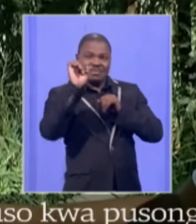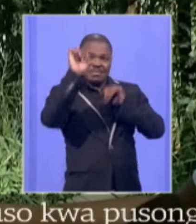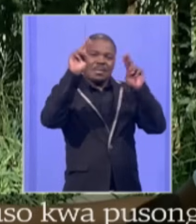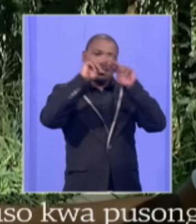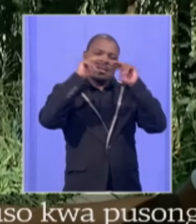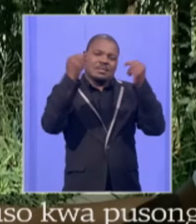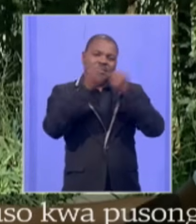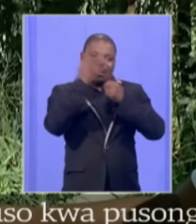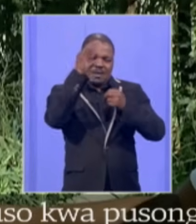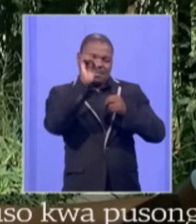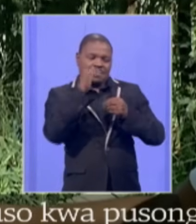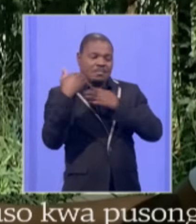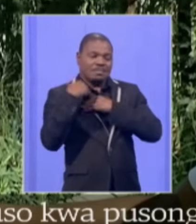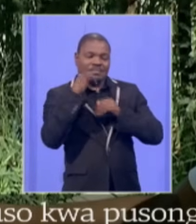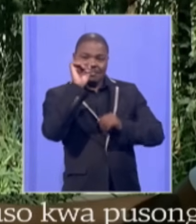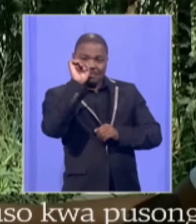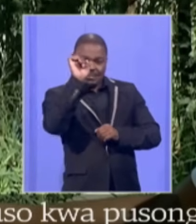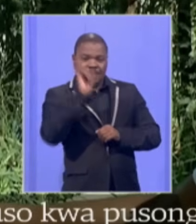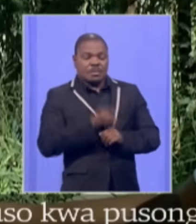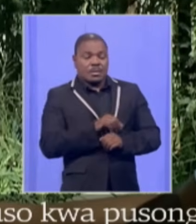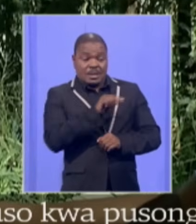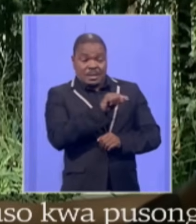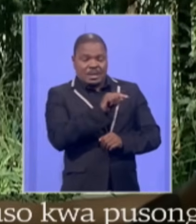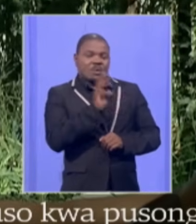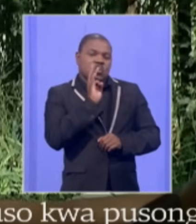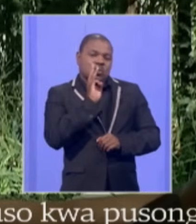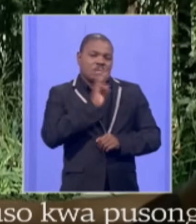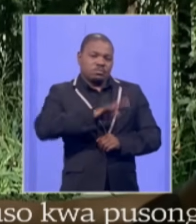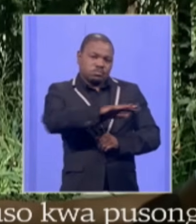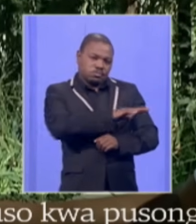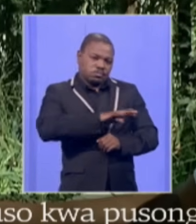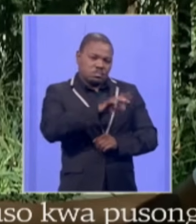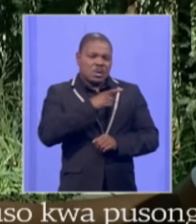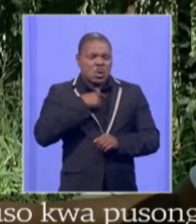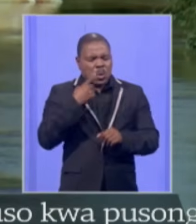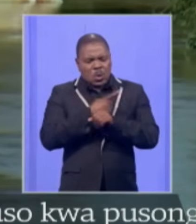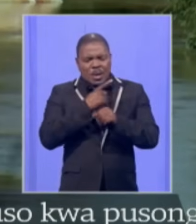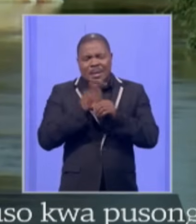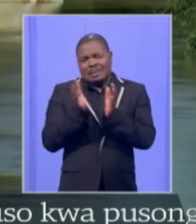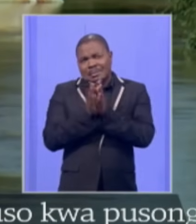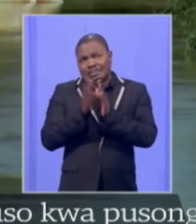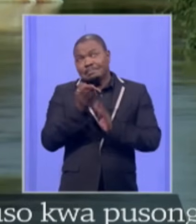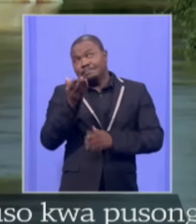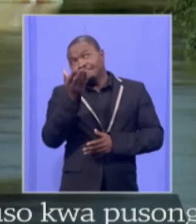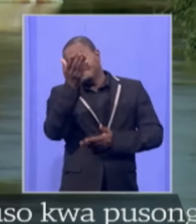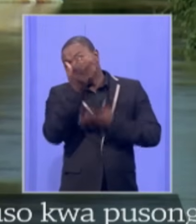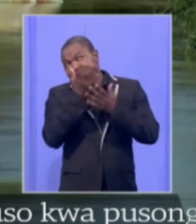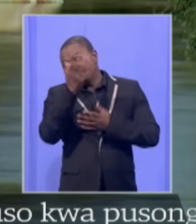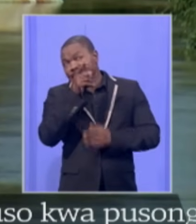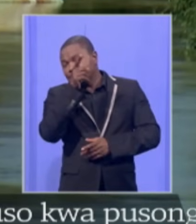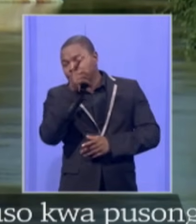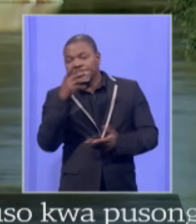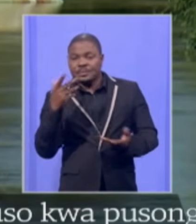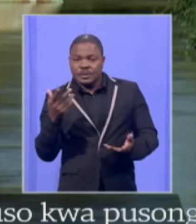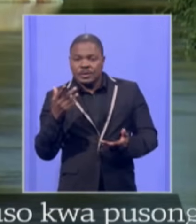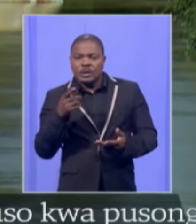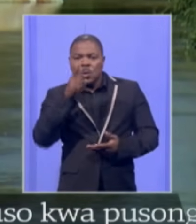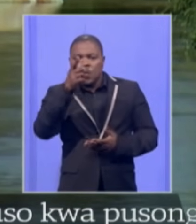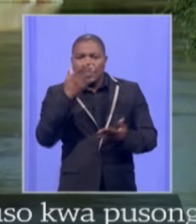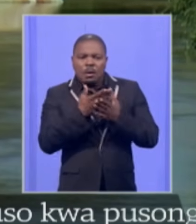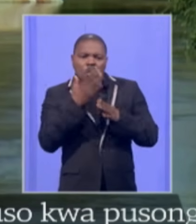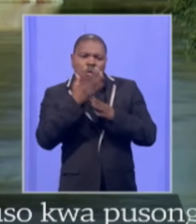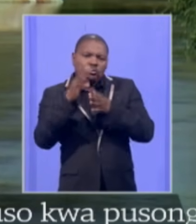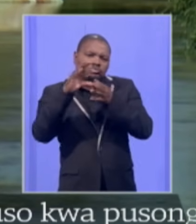ka national government. Mme ka metlha le matsatsi re ba rotloetsa gore ba bue le bone go ka bona gore ke eng seo ba bereka